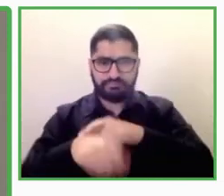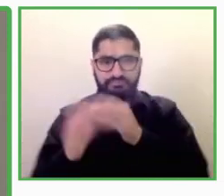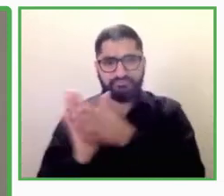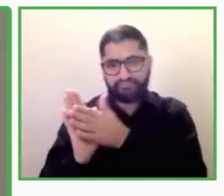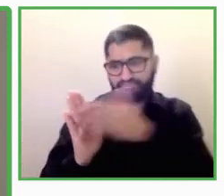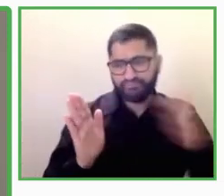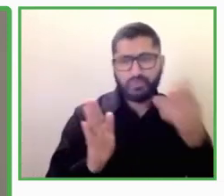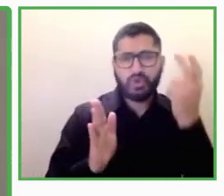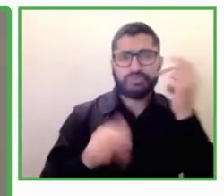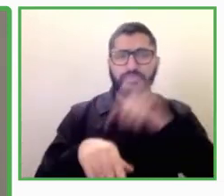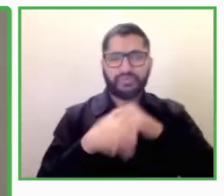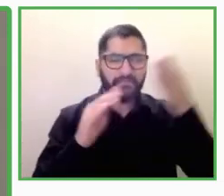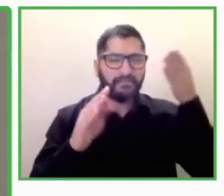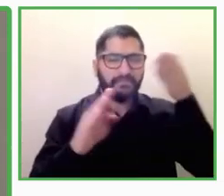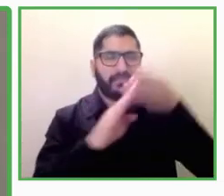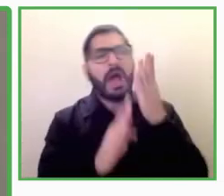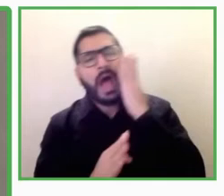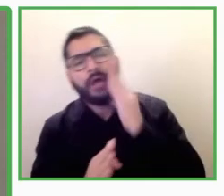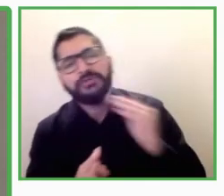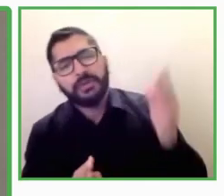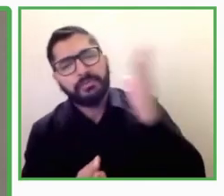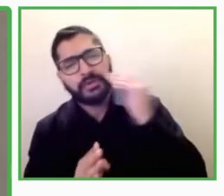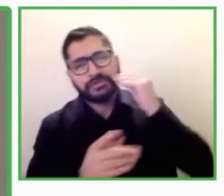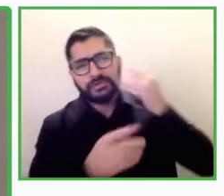experience that we've had for many years